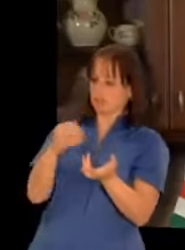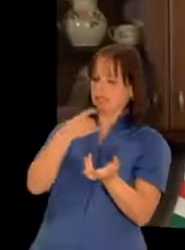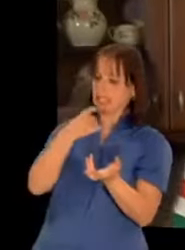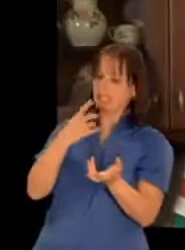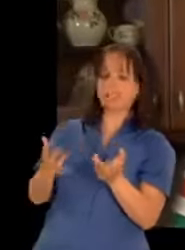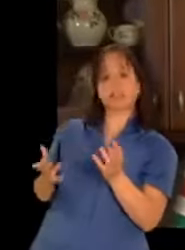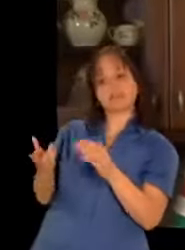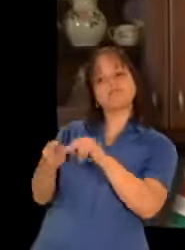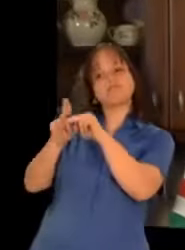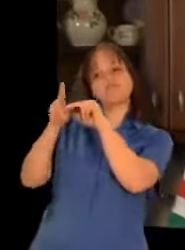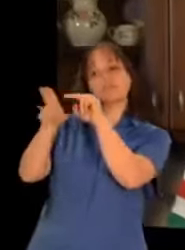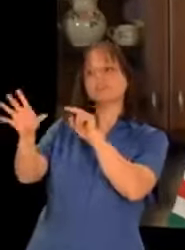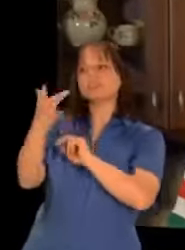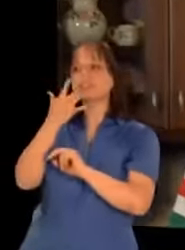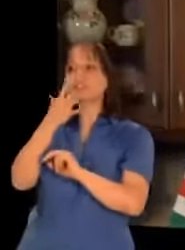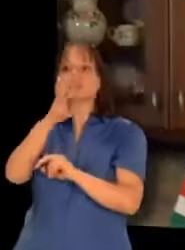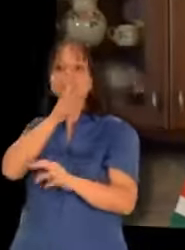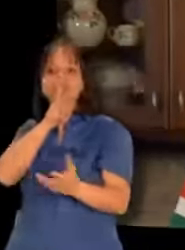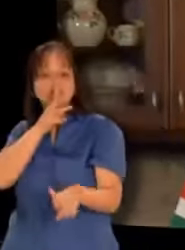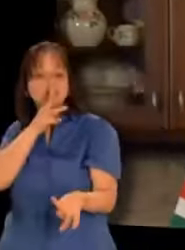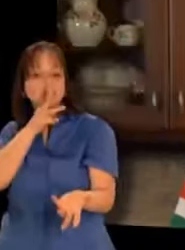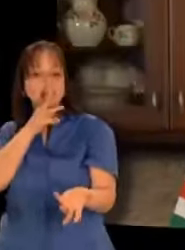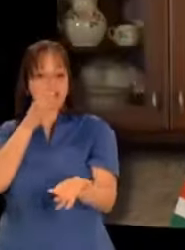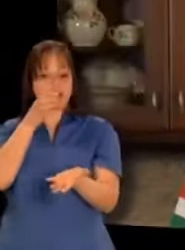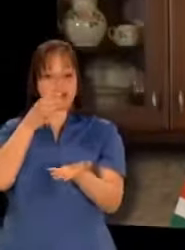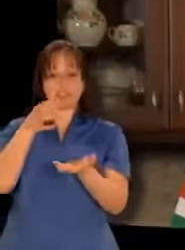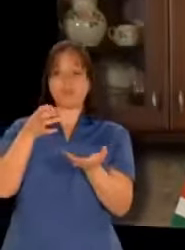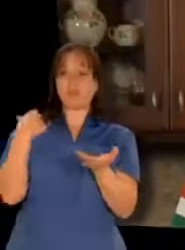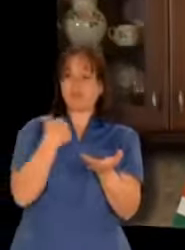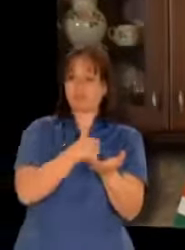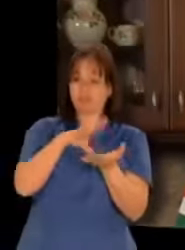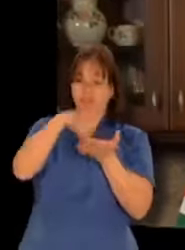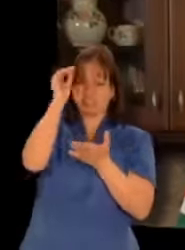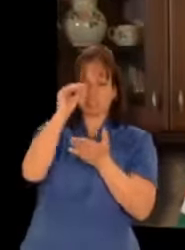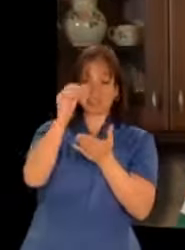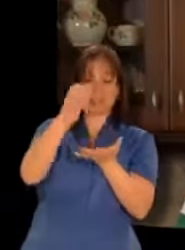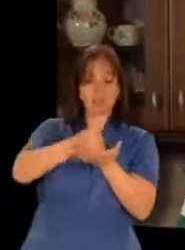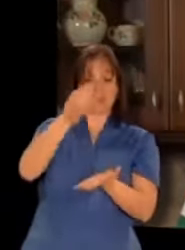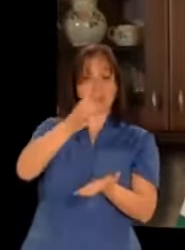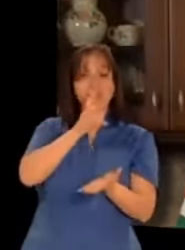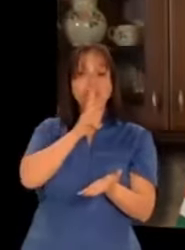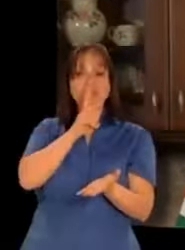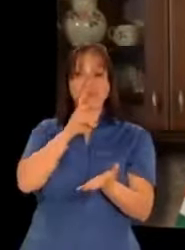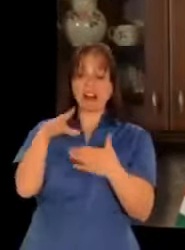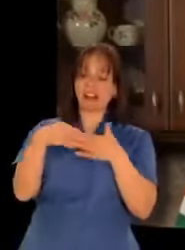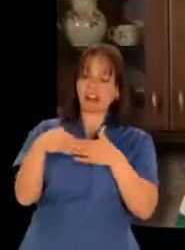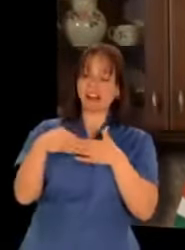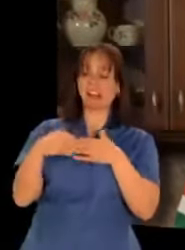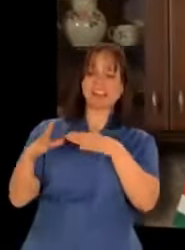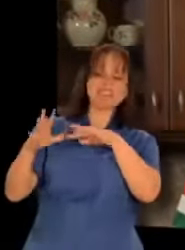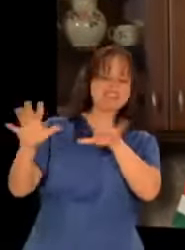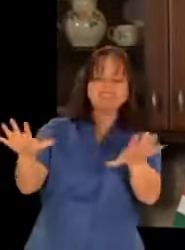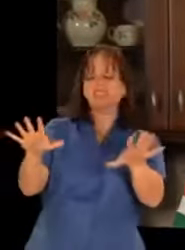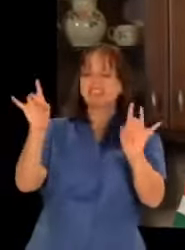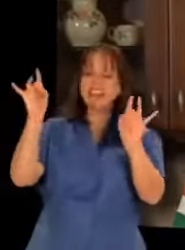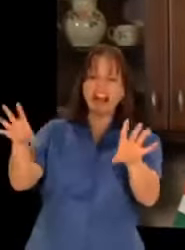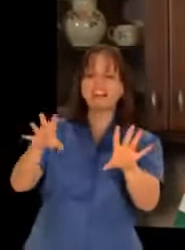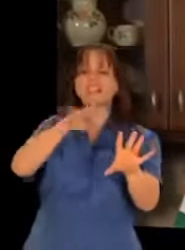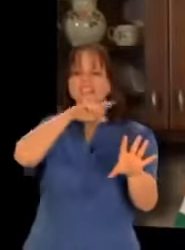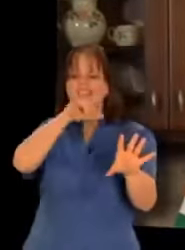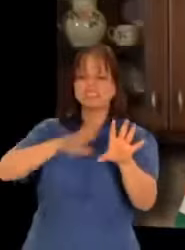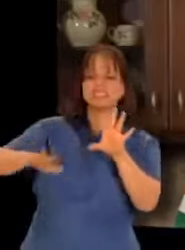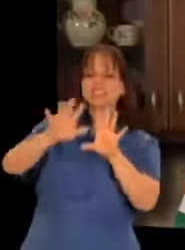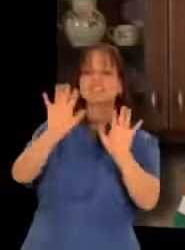water. The environmentalists tell us that the plastic water bottles are clogging our landfills. And other studies warn us that